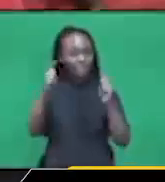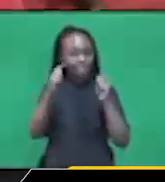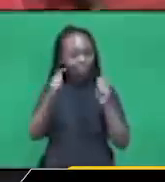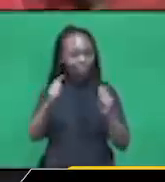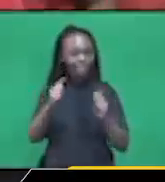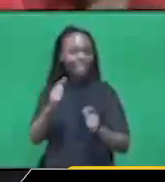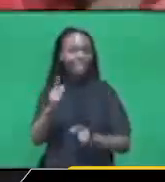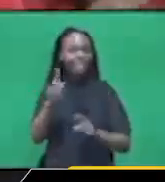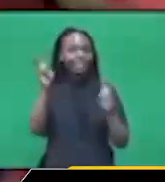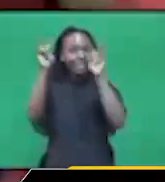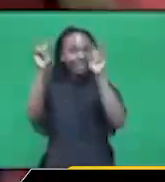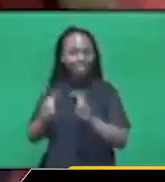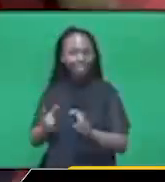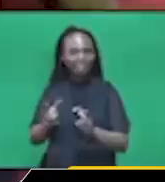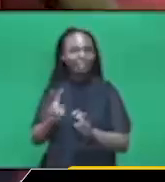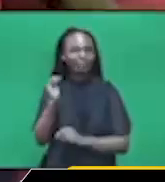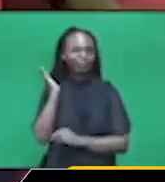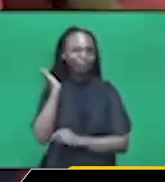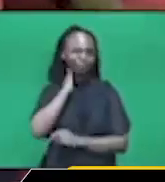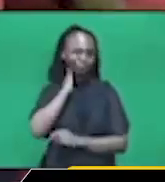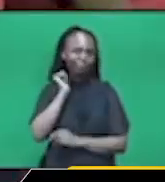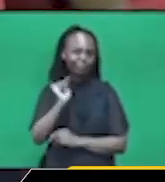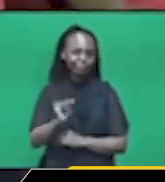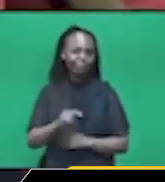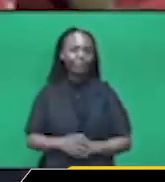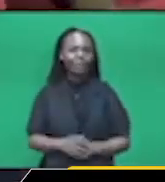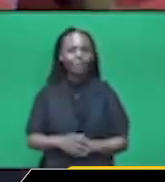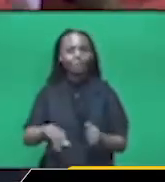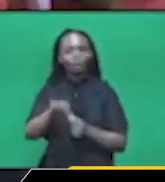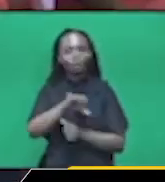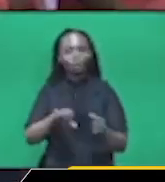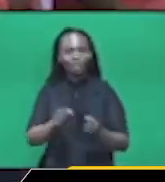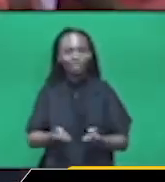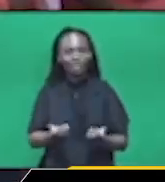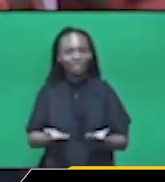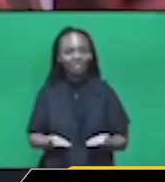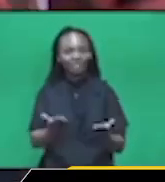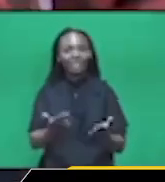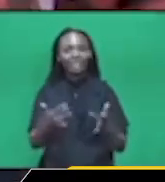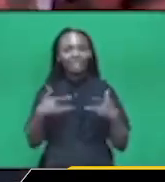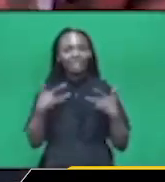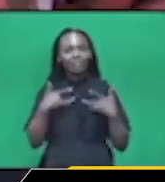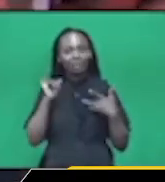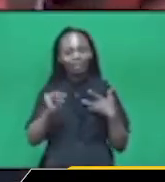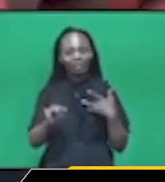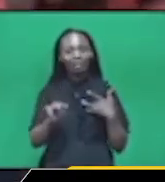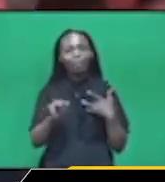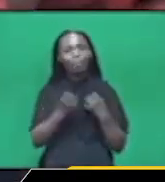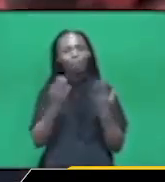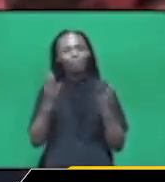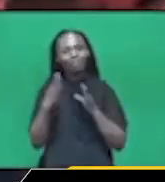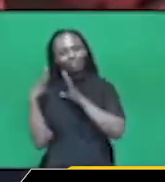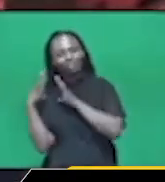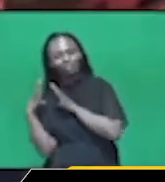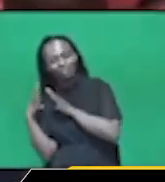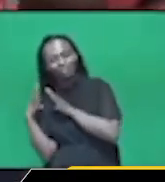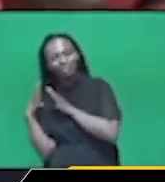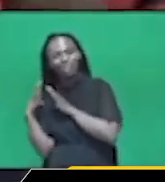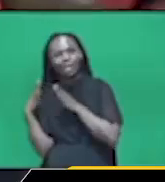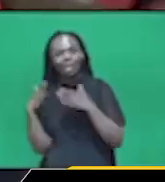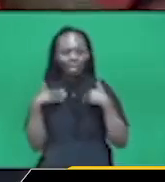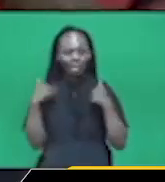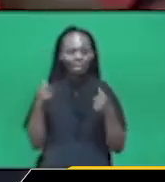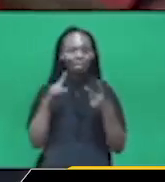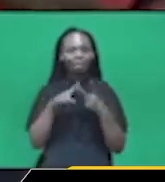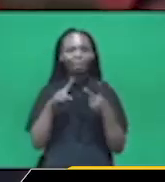rising. Social services indispensable to the survival of the working class, like health and education,